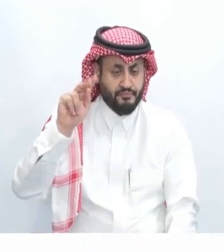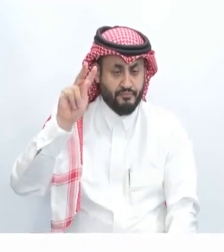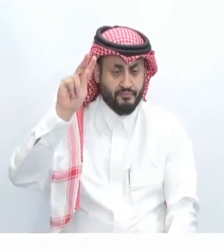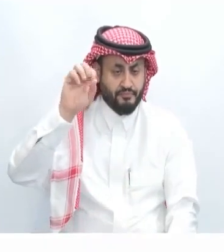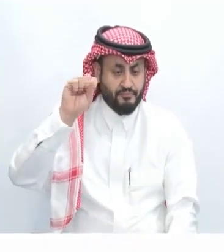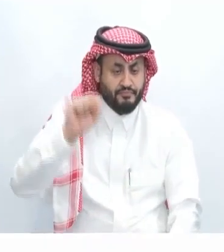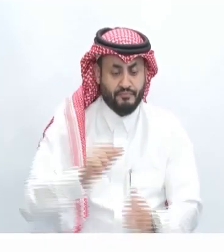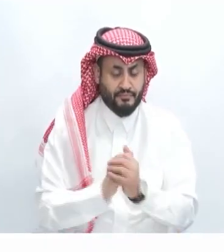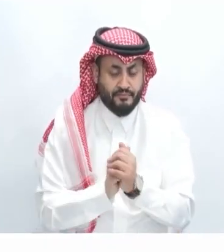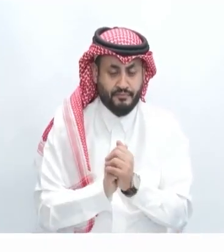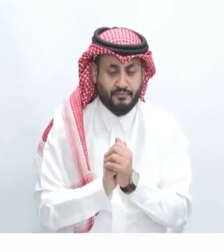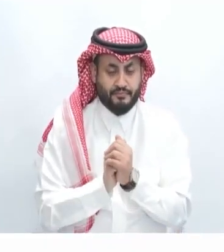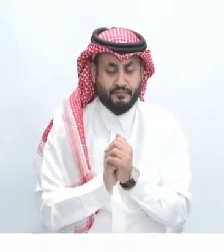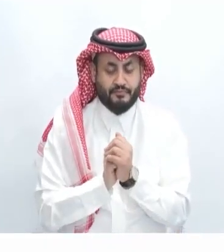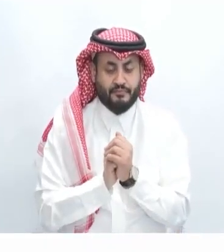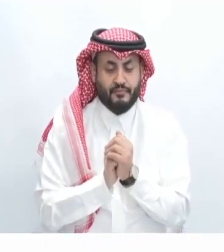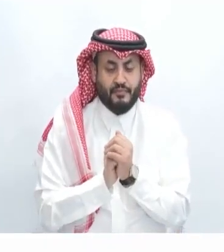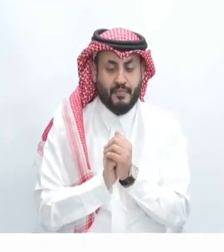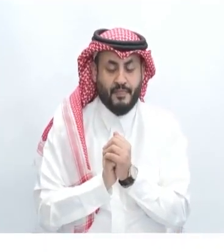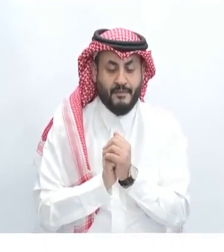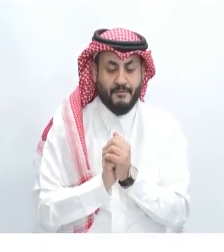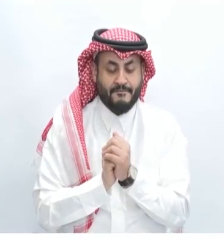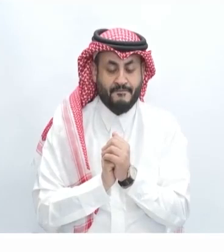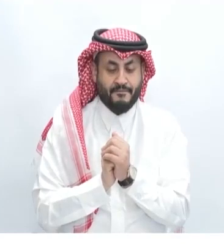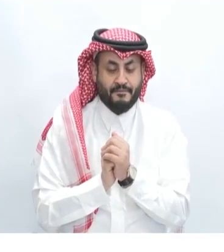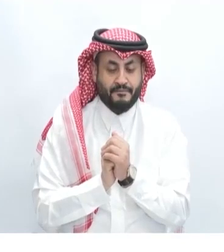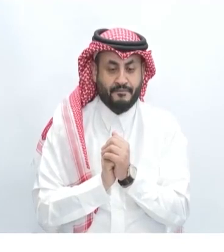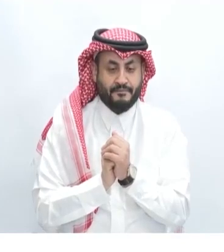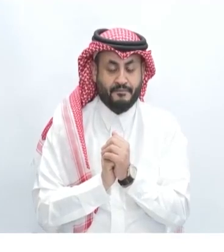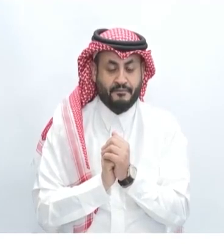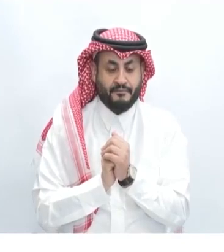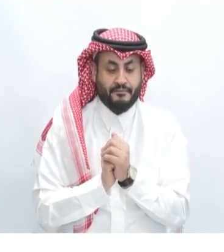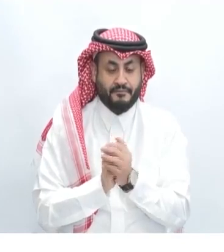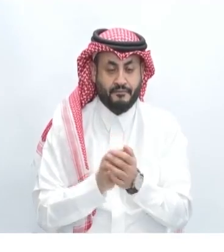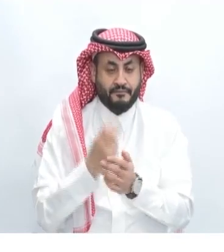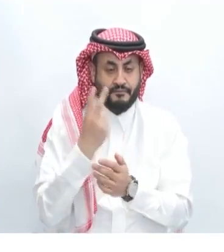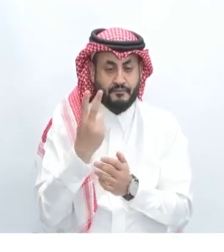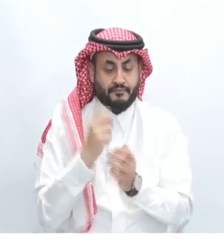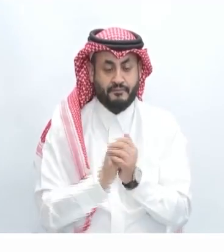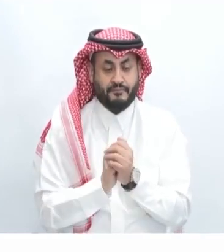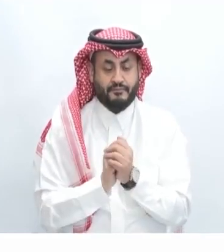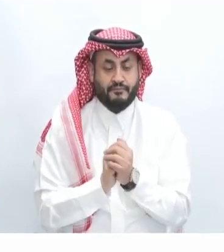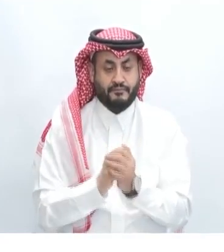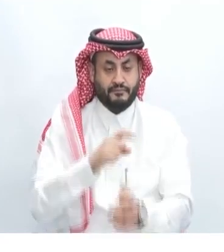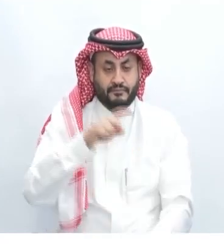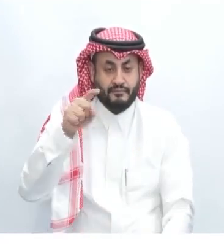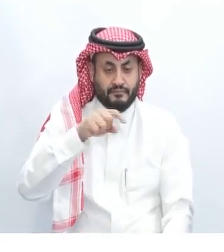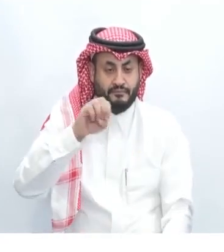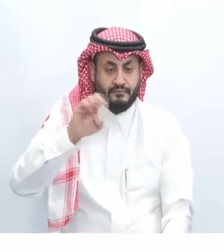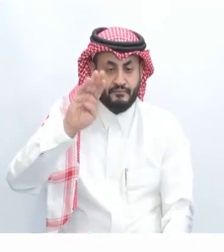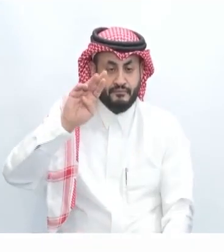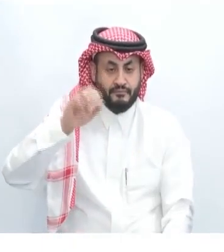Elephants are big and have trunks. Number two, zebras.